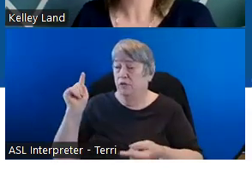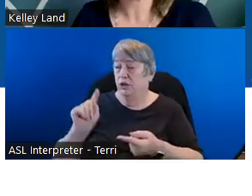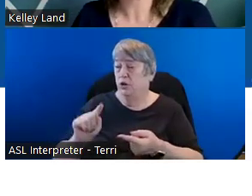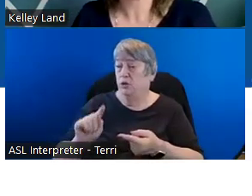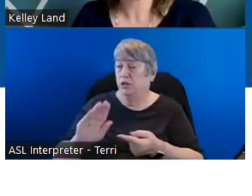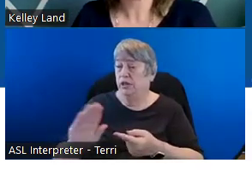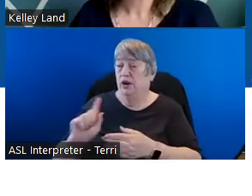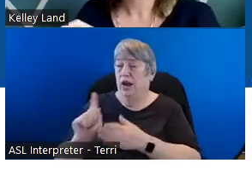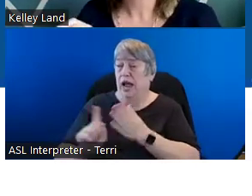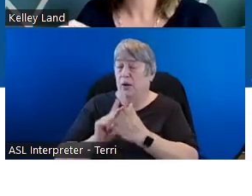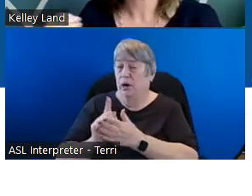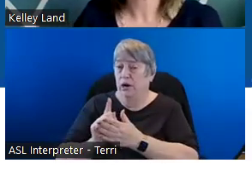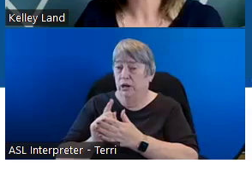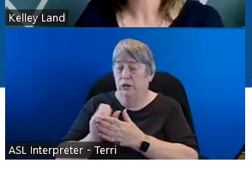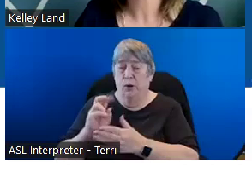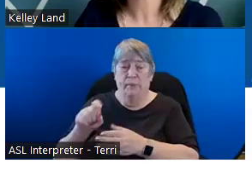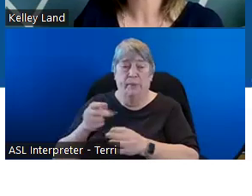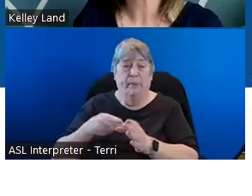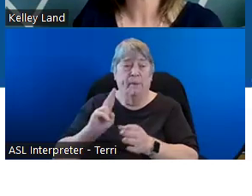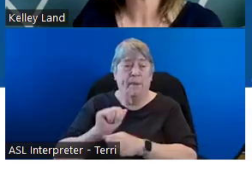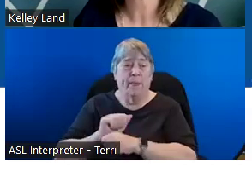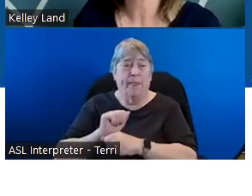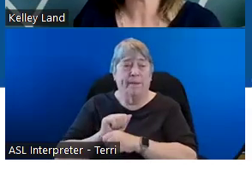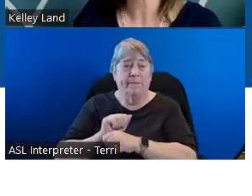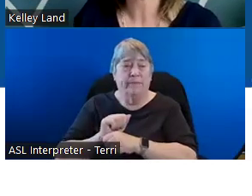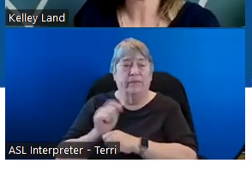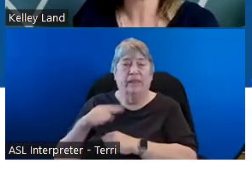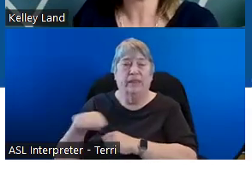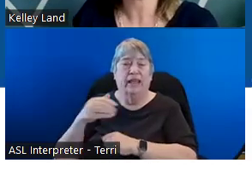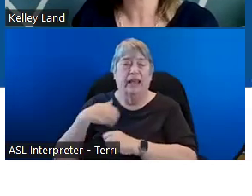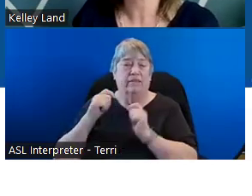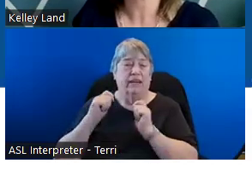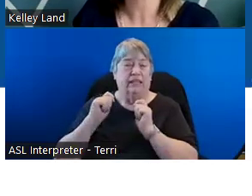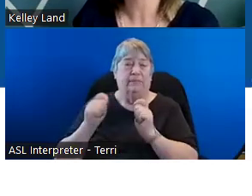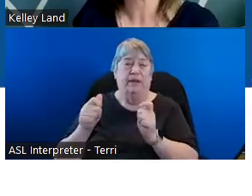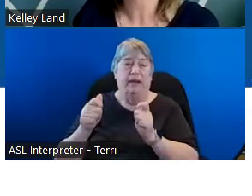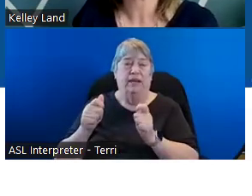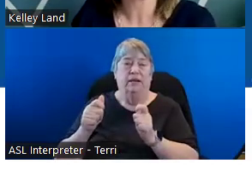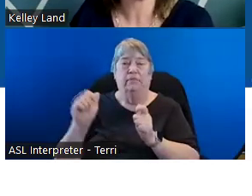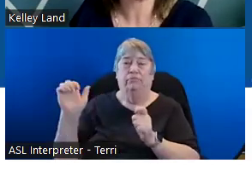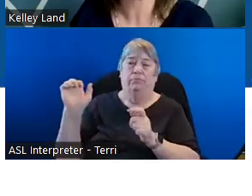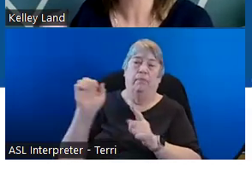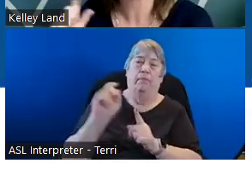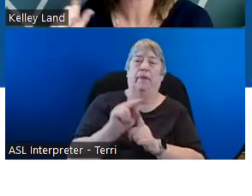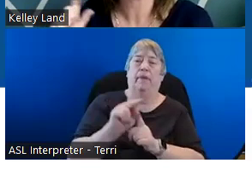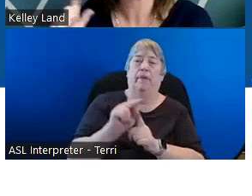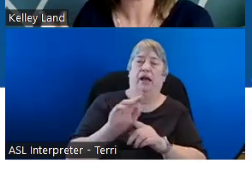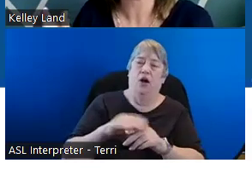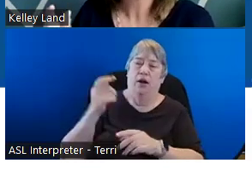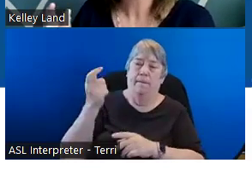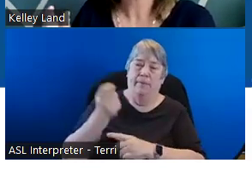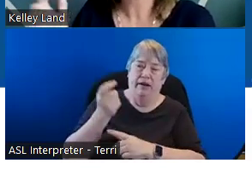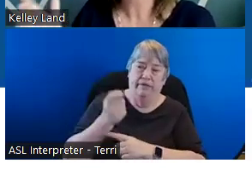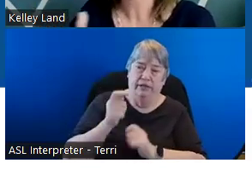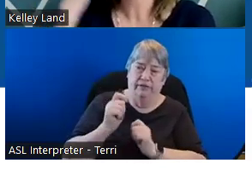have to quit work, they have access to an expedient reinstatement, which allows them to get back on benefits